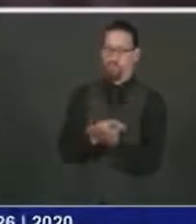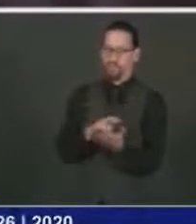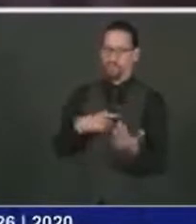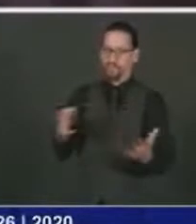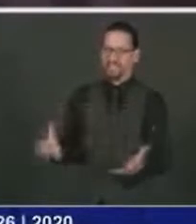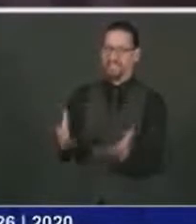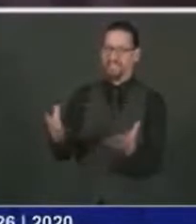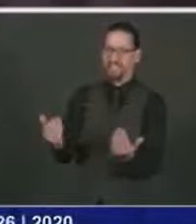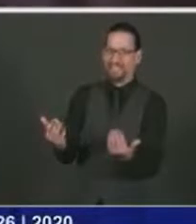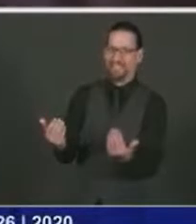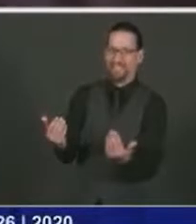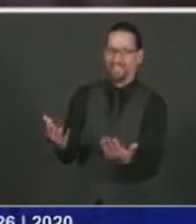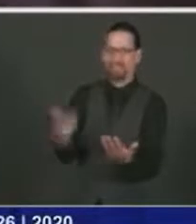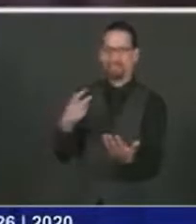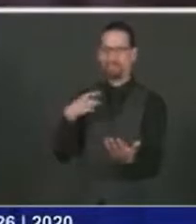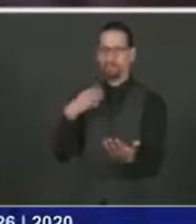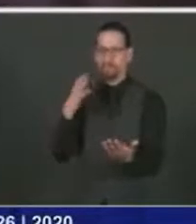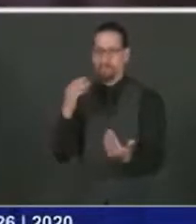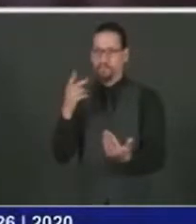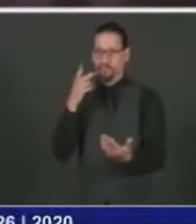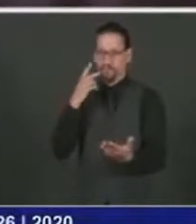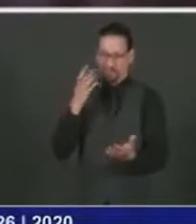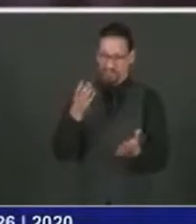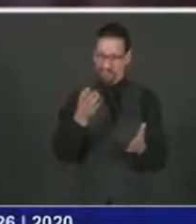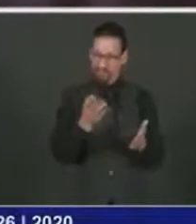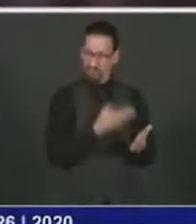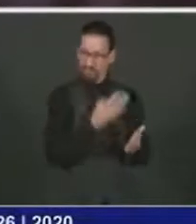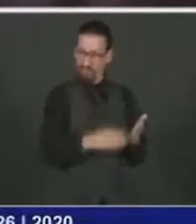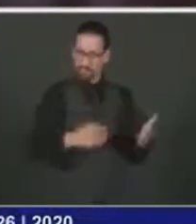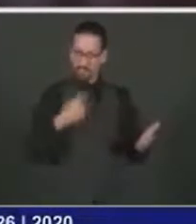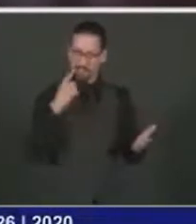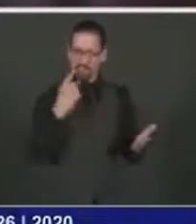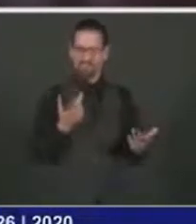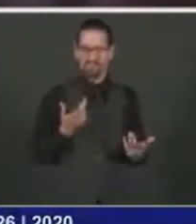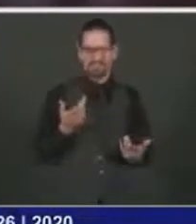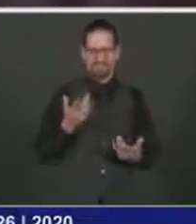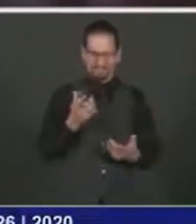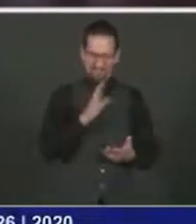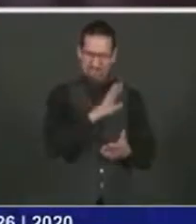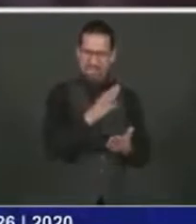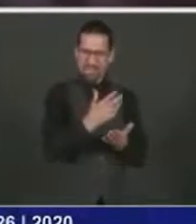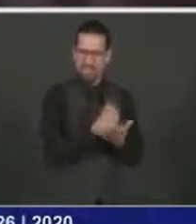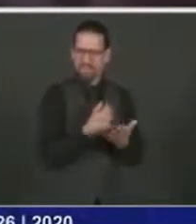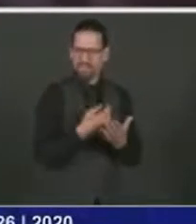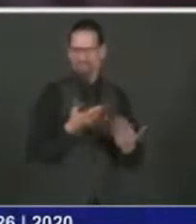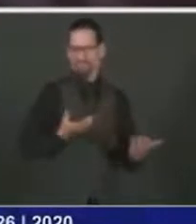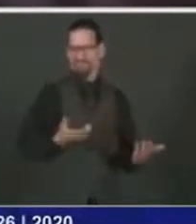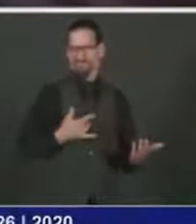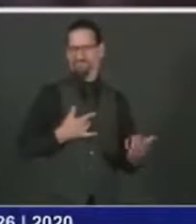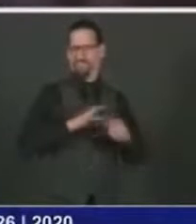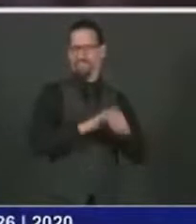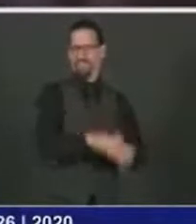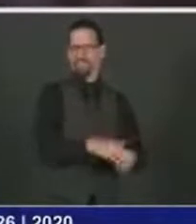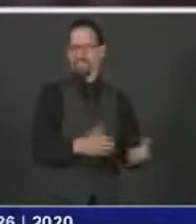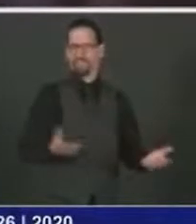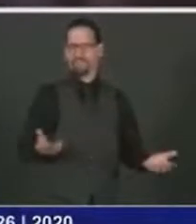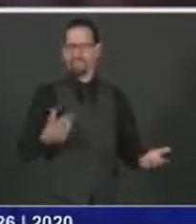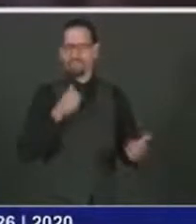defensible position to discriminate on the basis of source of income. It just discriminates against poor people.